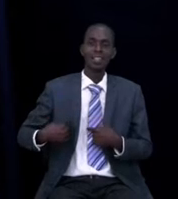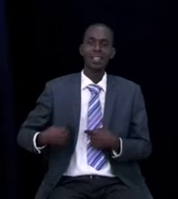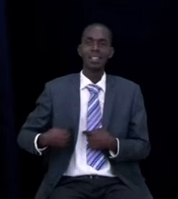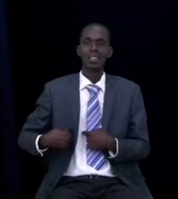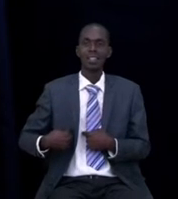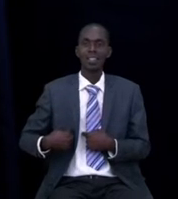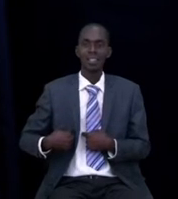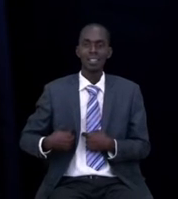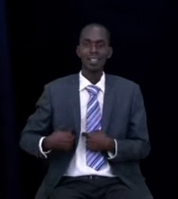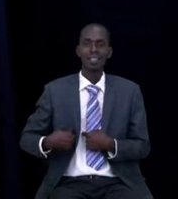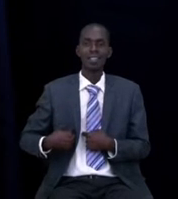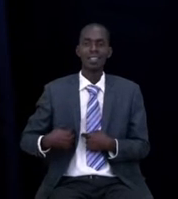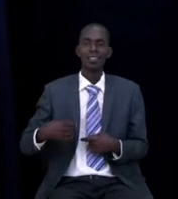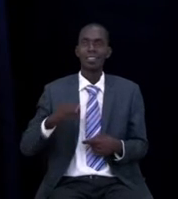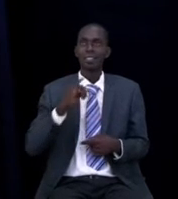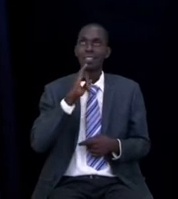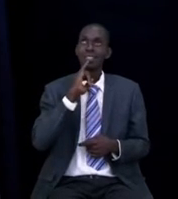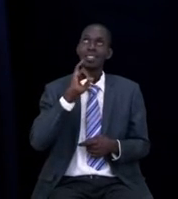Zuchiata